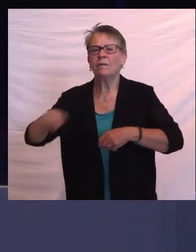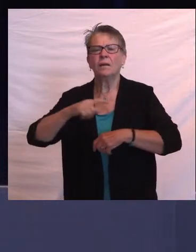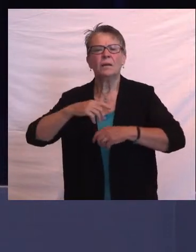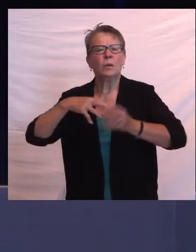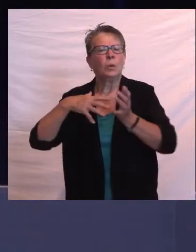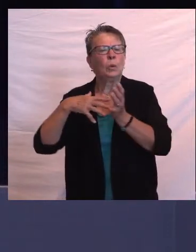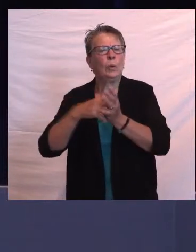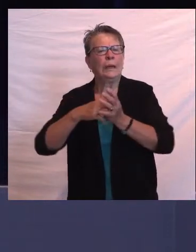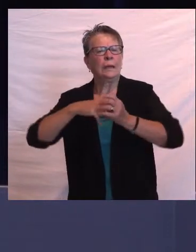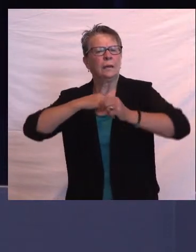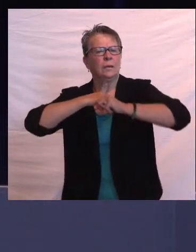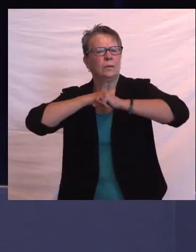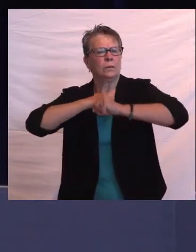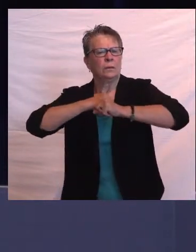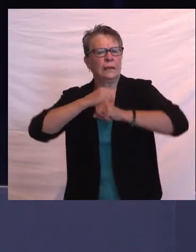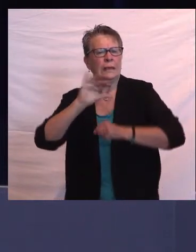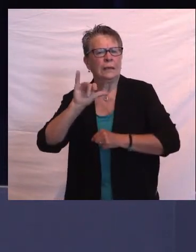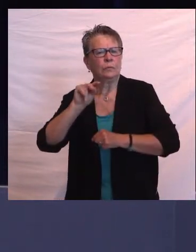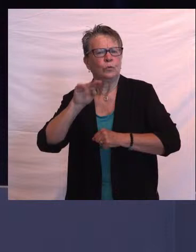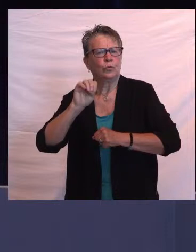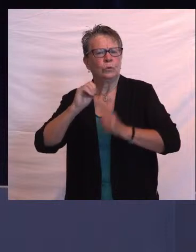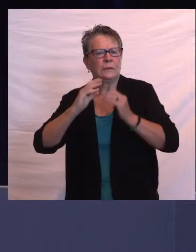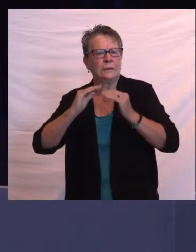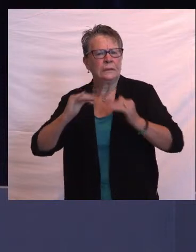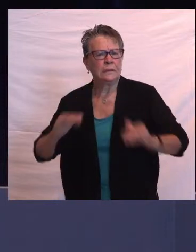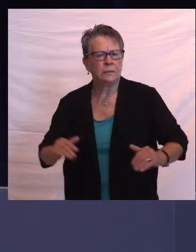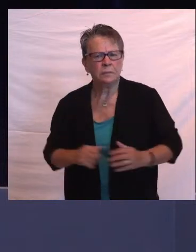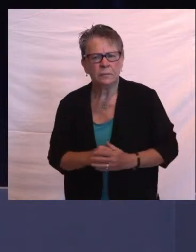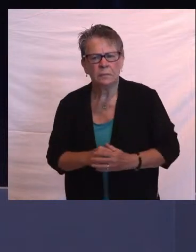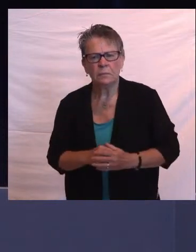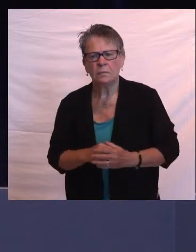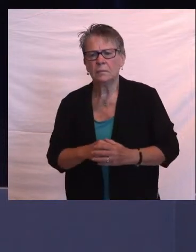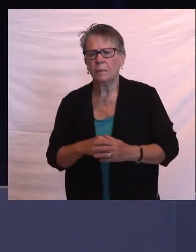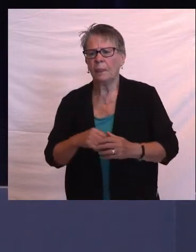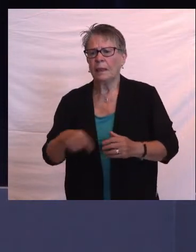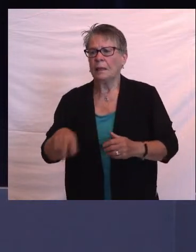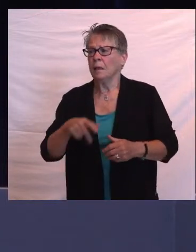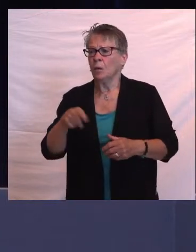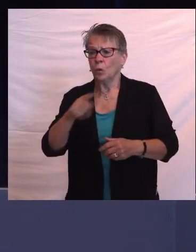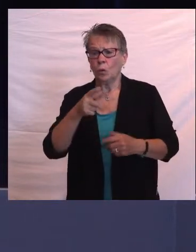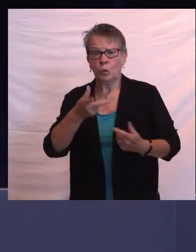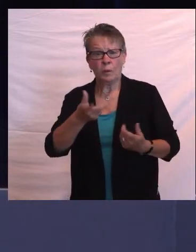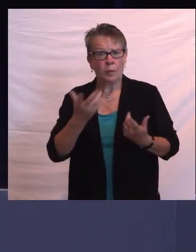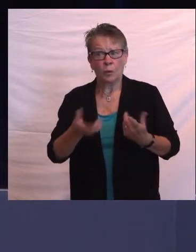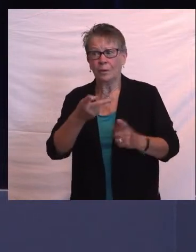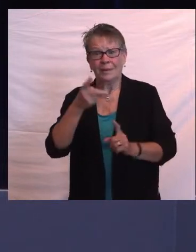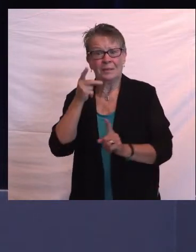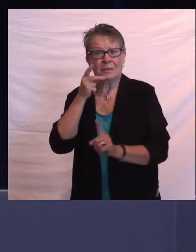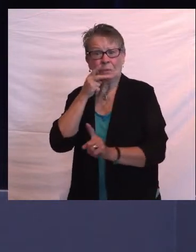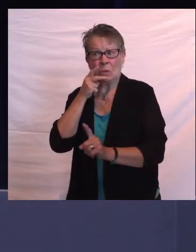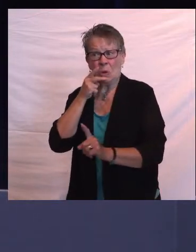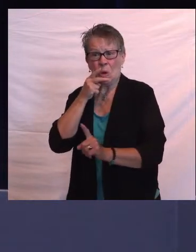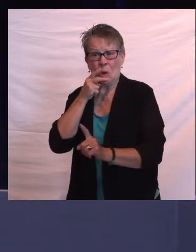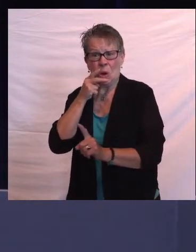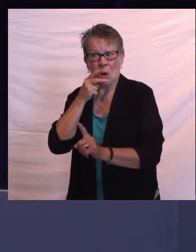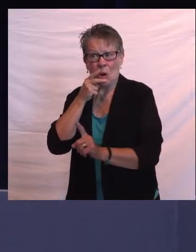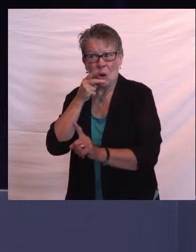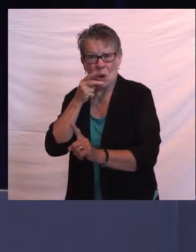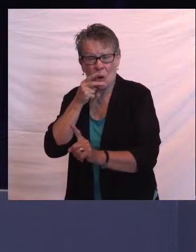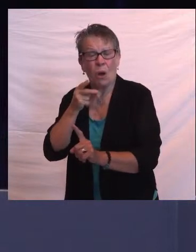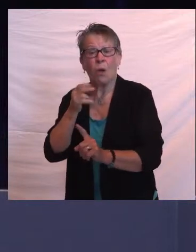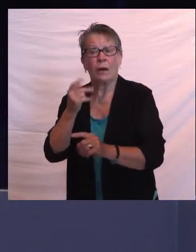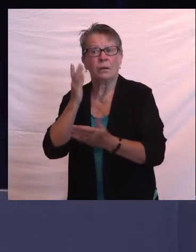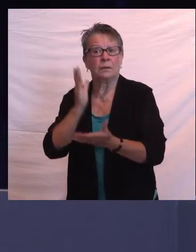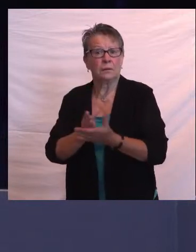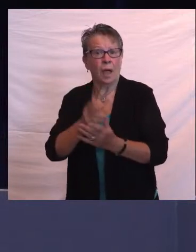pregnancy, sickle cell disease or thalassemia, smoking, current or former, solid organ or blood stem cell transplant,